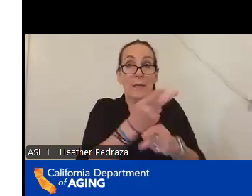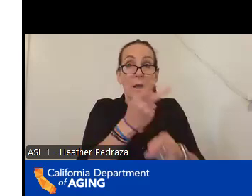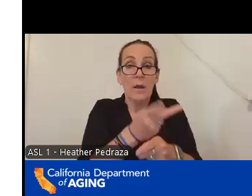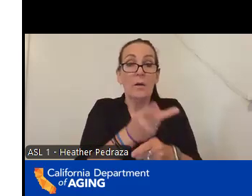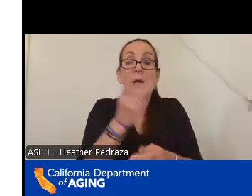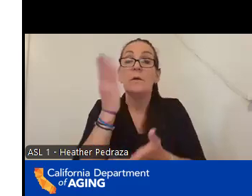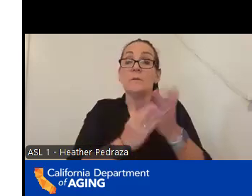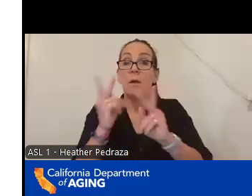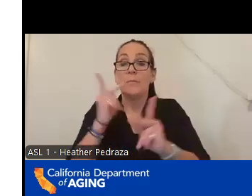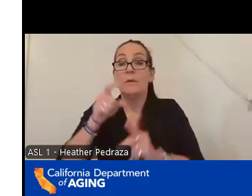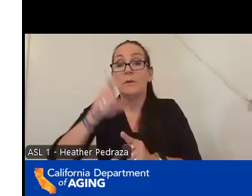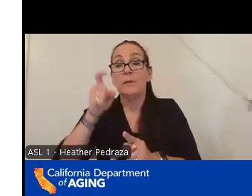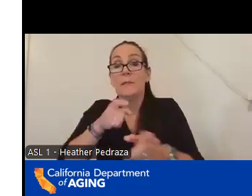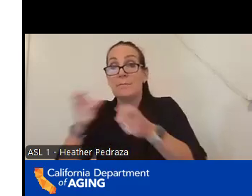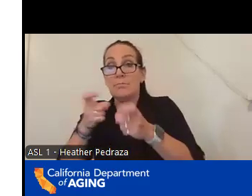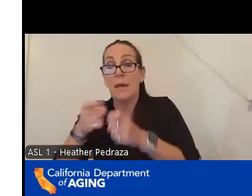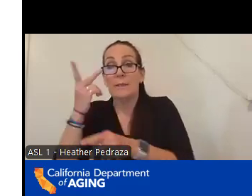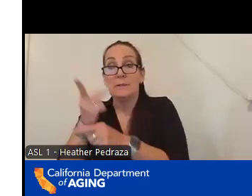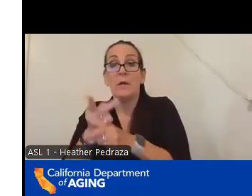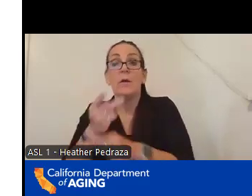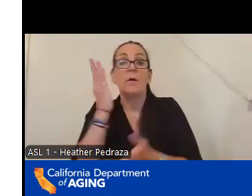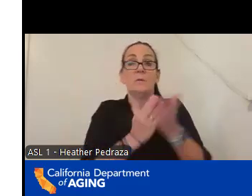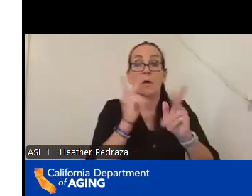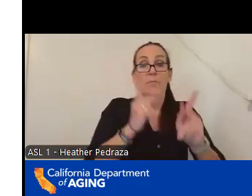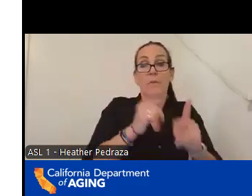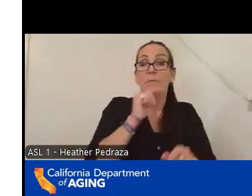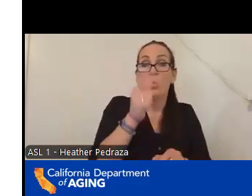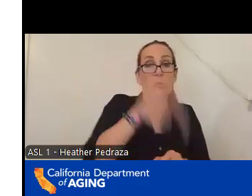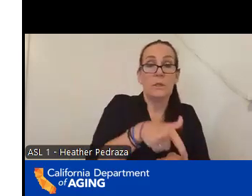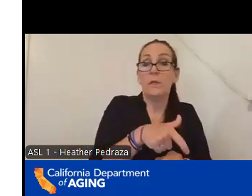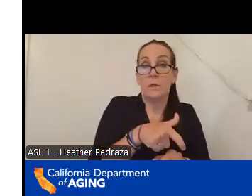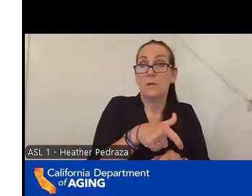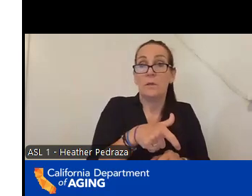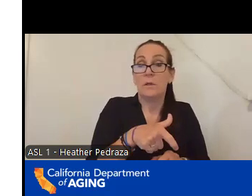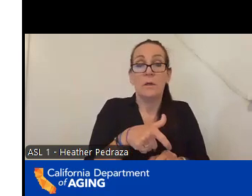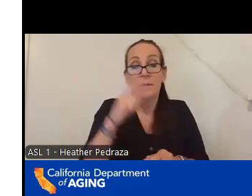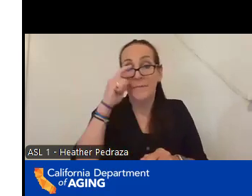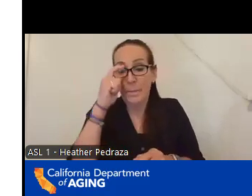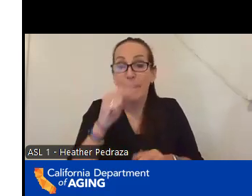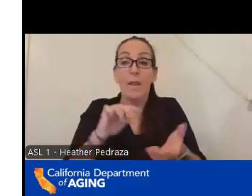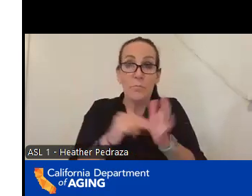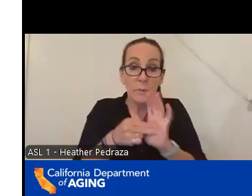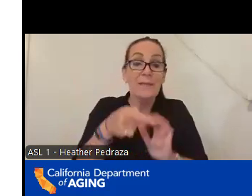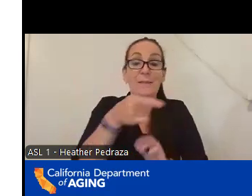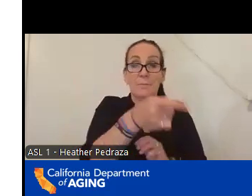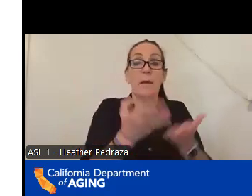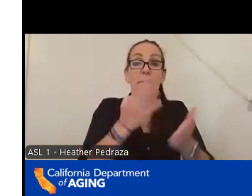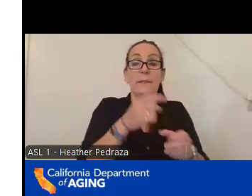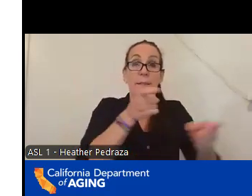managed care and some people don't need managed care. What I mean is they need managed assistance,